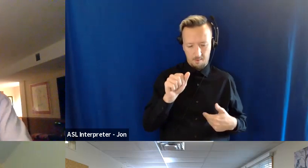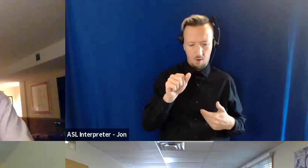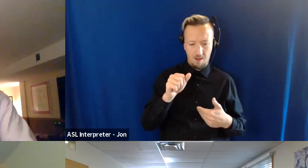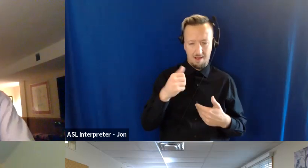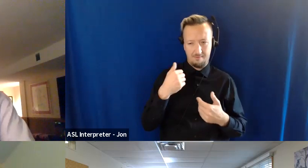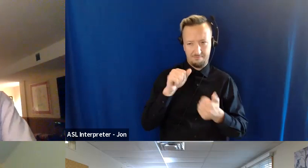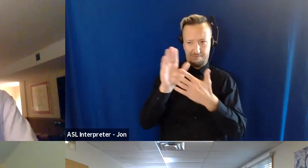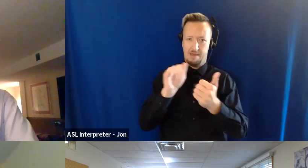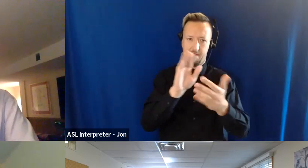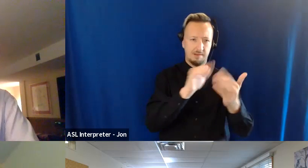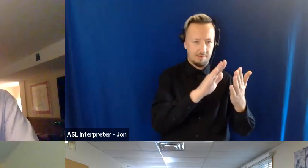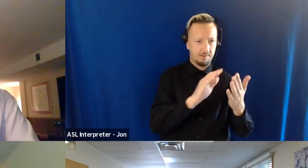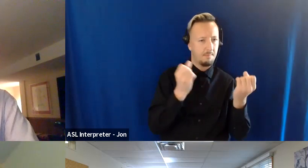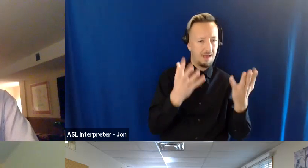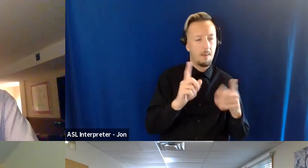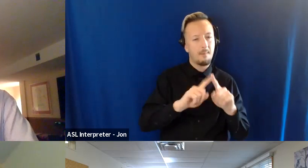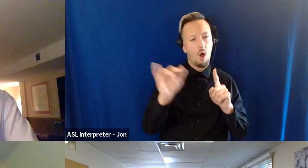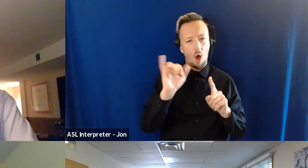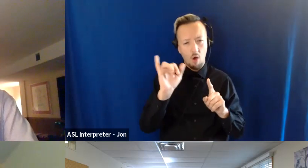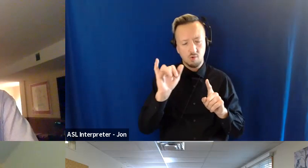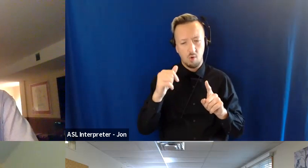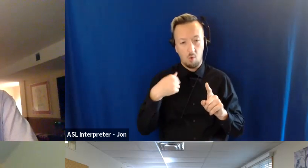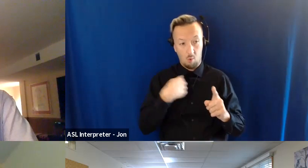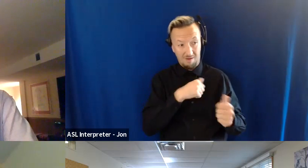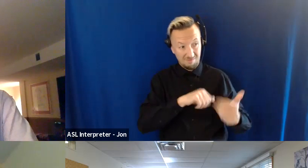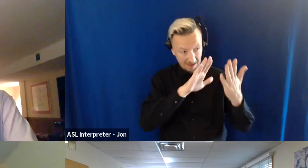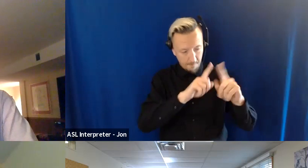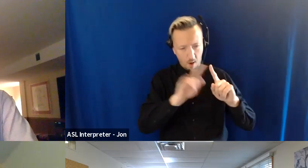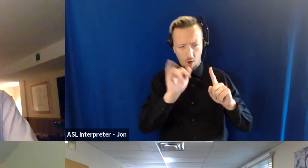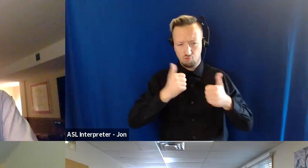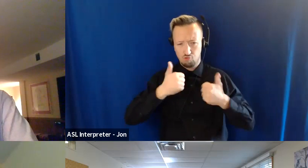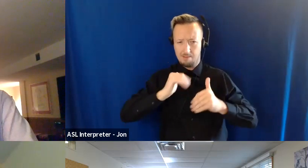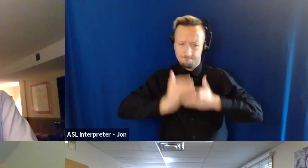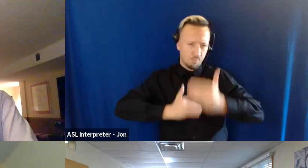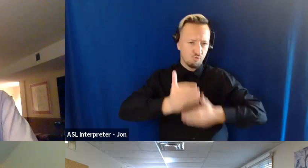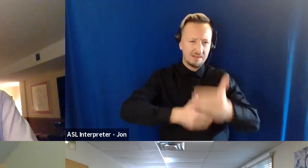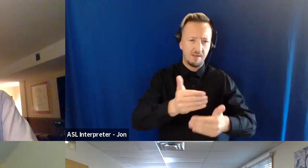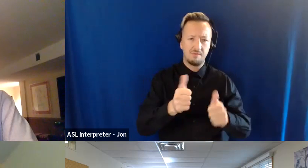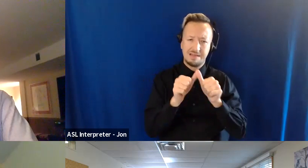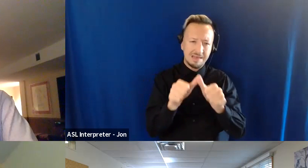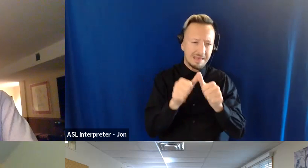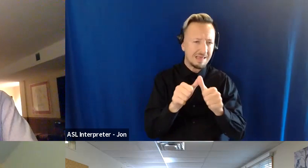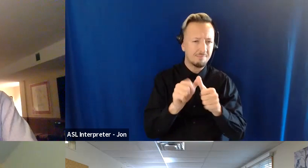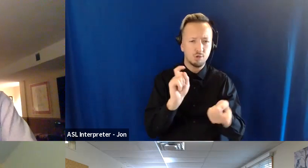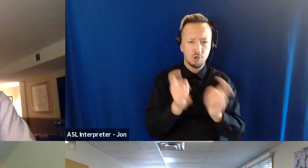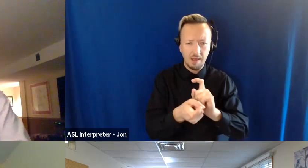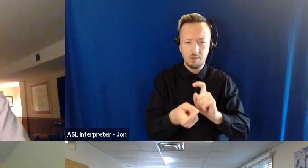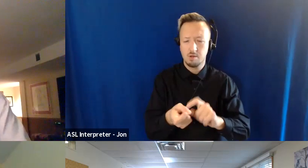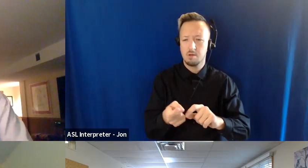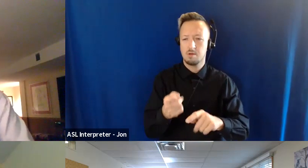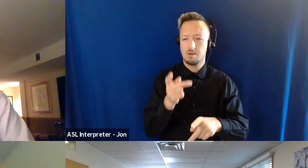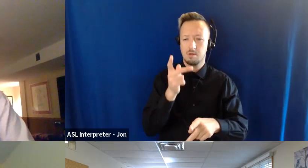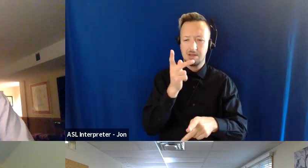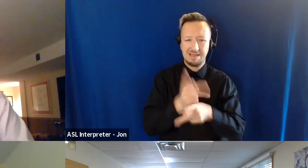also just as progressive and trying to create change and keep it going and keep the disability